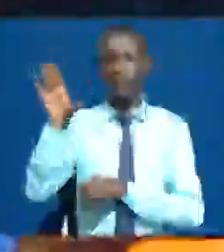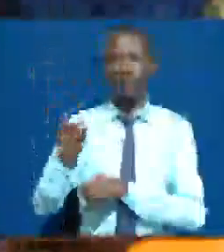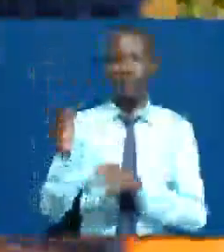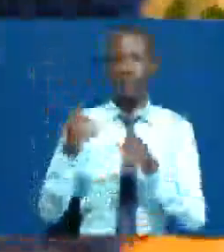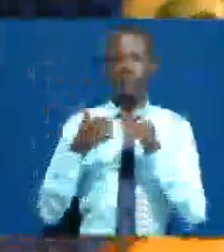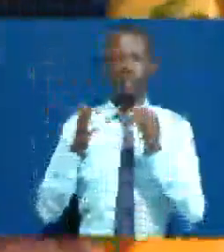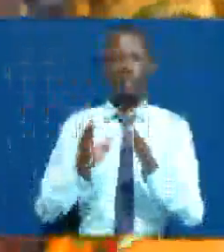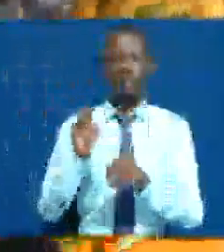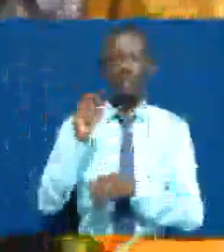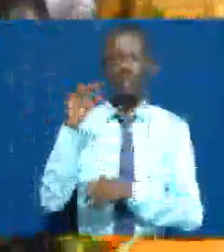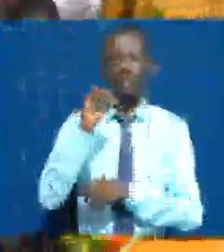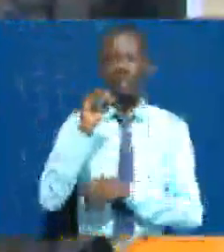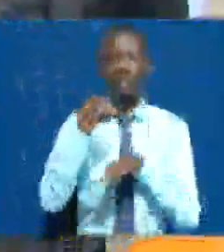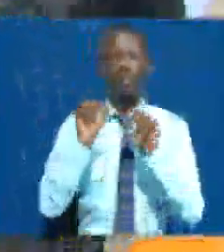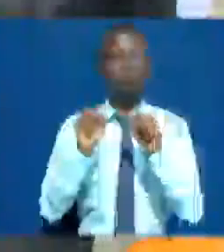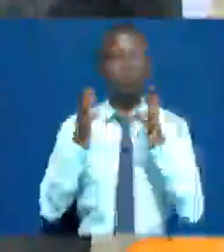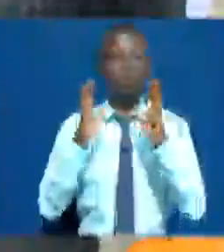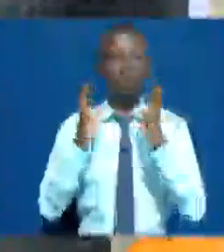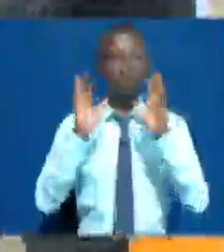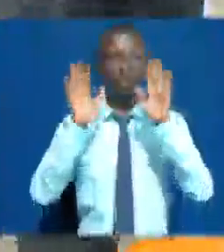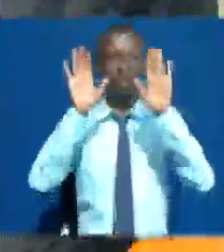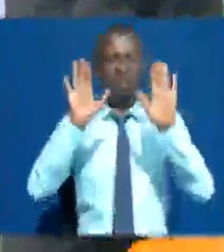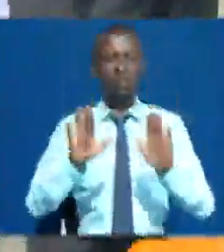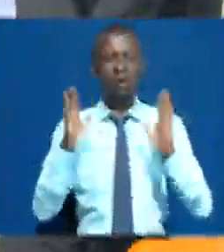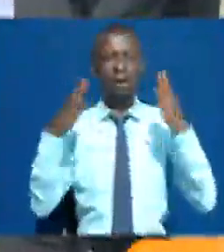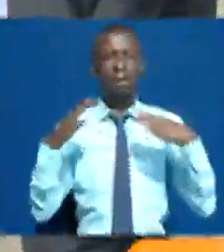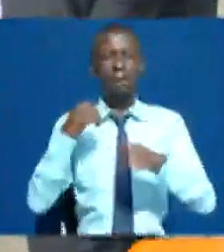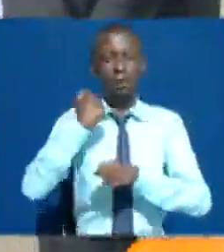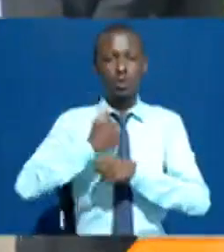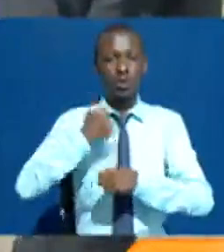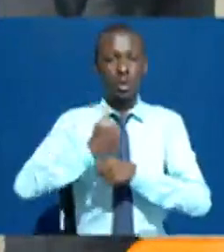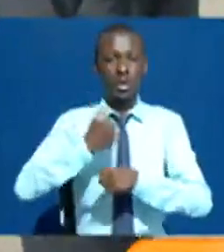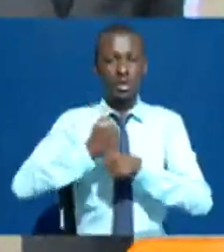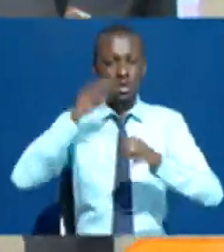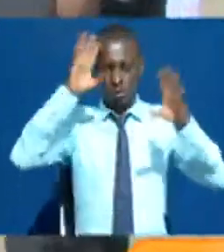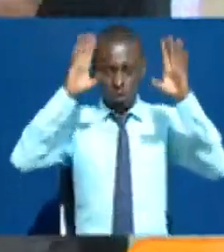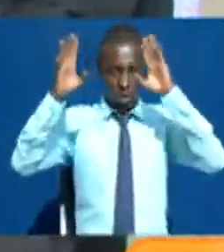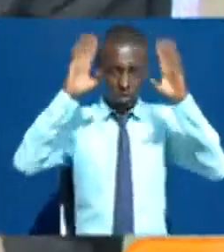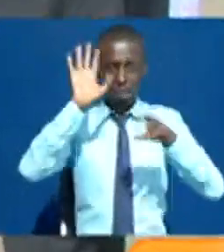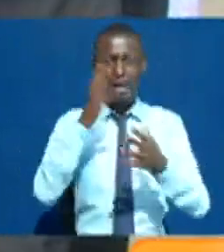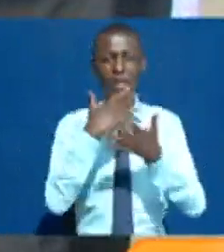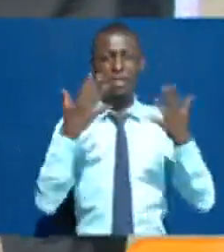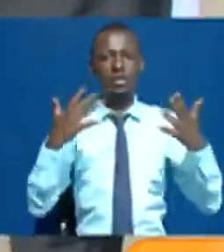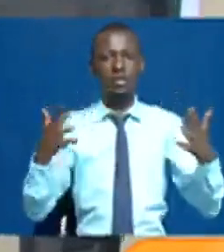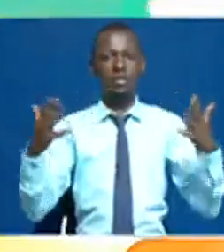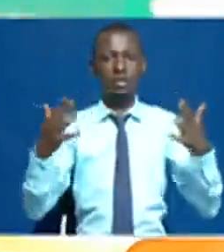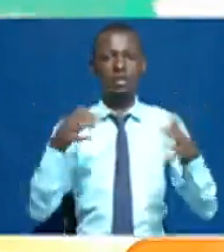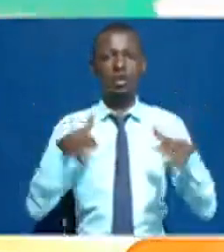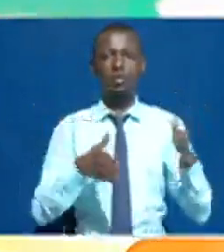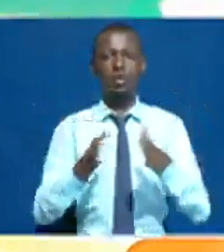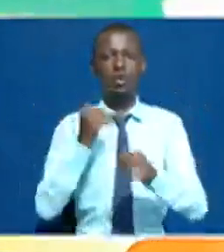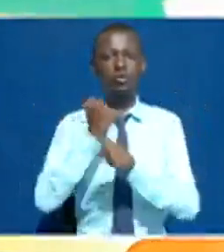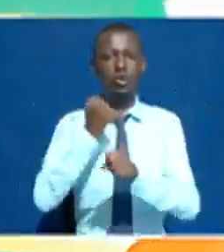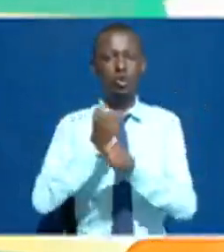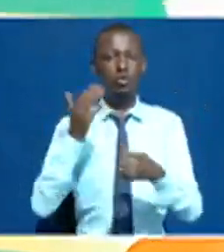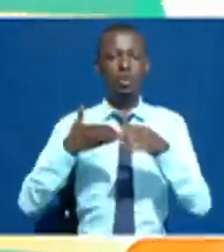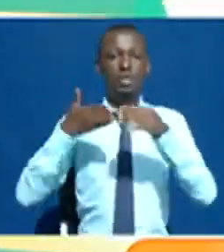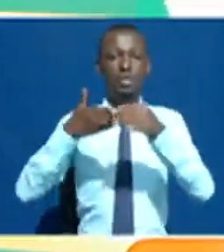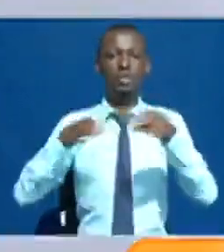NGO. The awards seek to celebrate key industry players for their innovation, products, job creation, leadership,